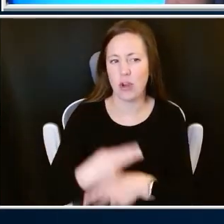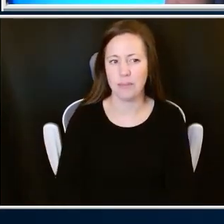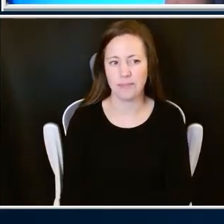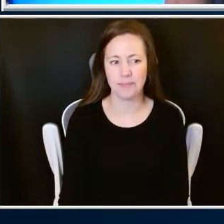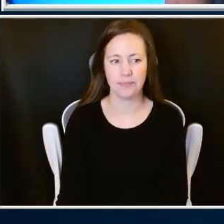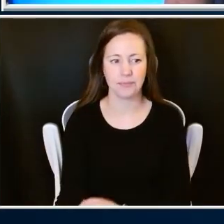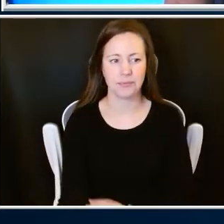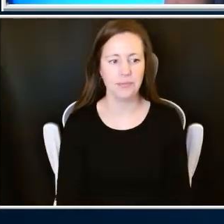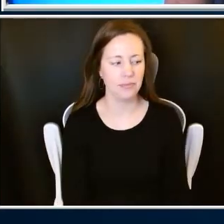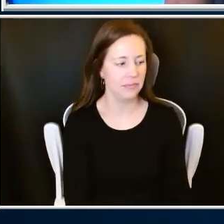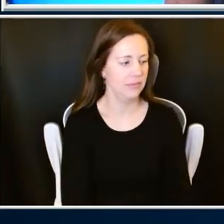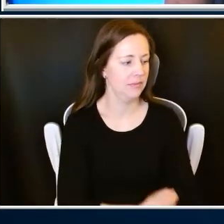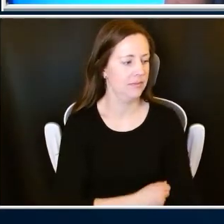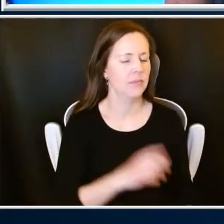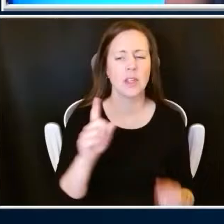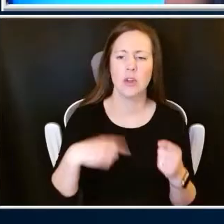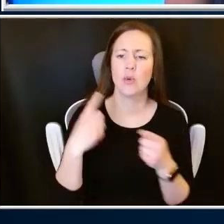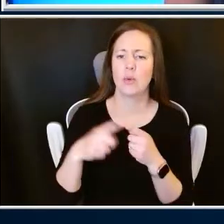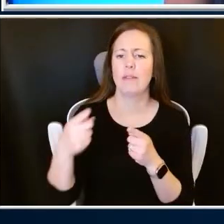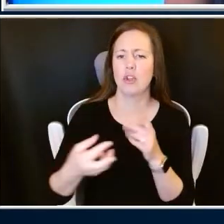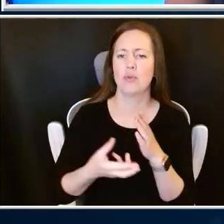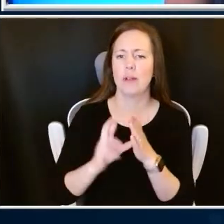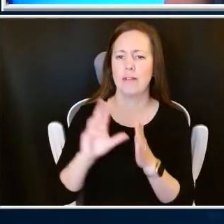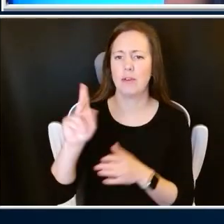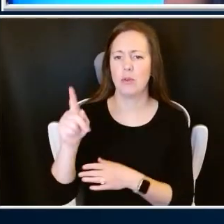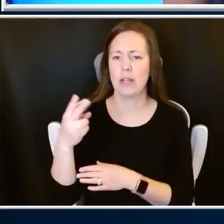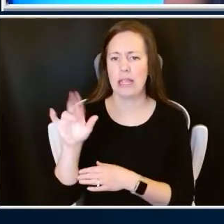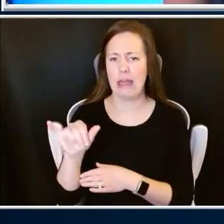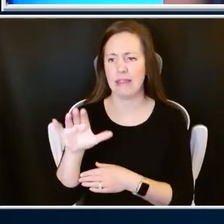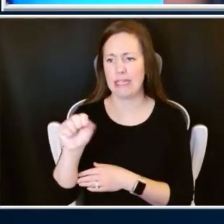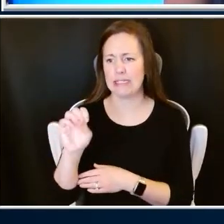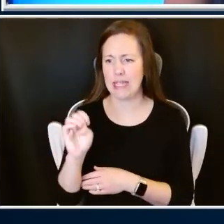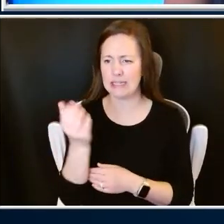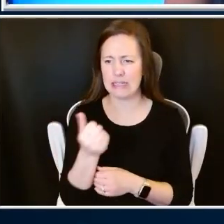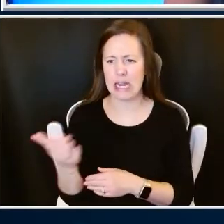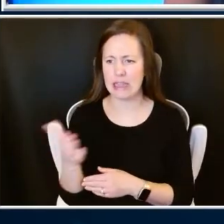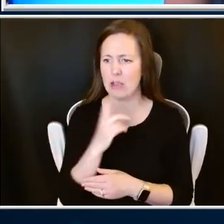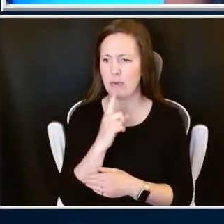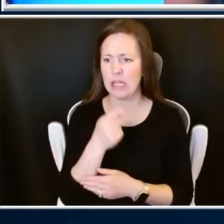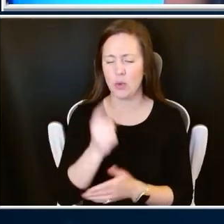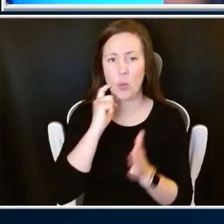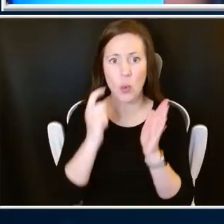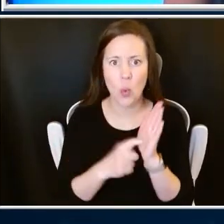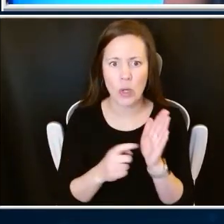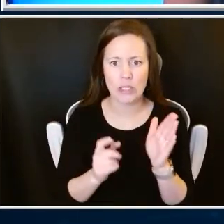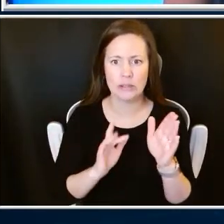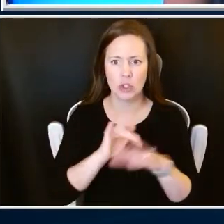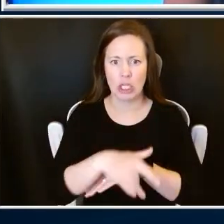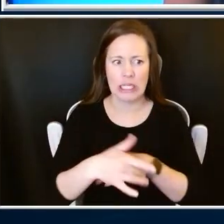you reviewed Kathy's case, is there anything that stood out to you early on that you saw?